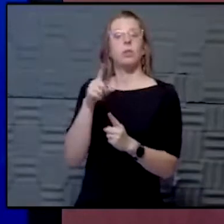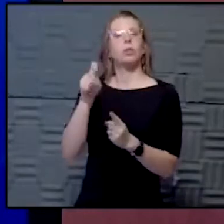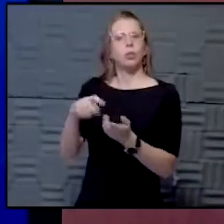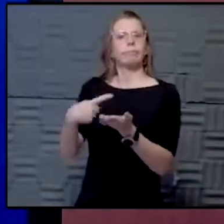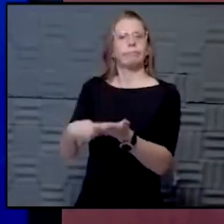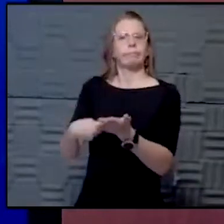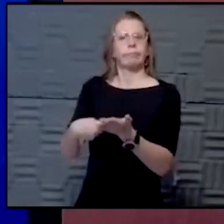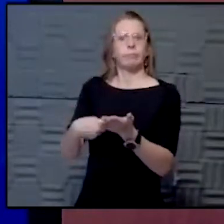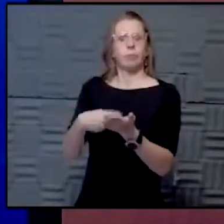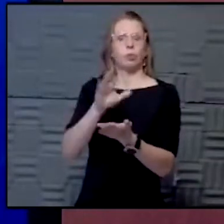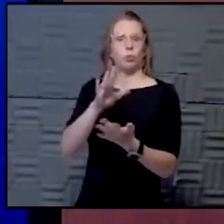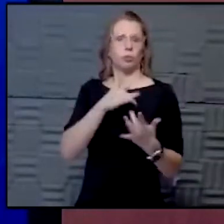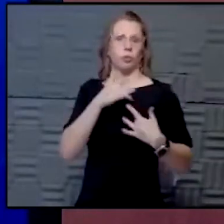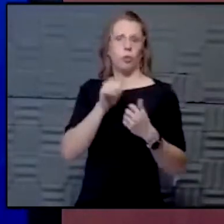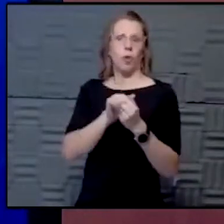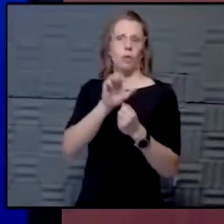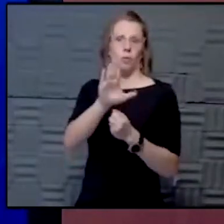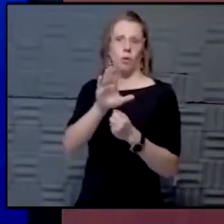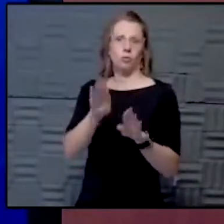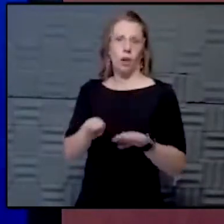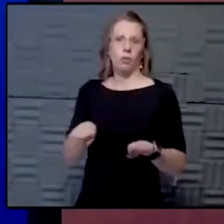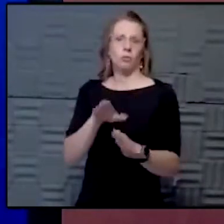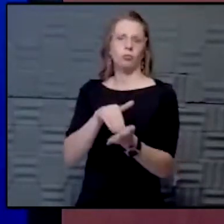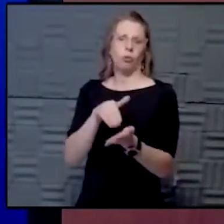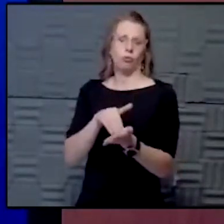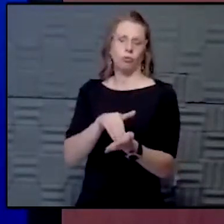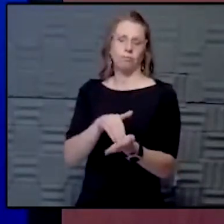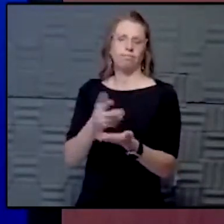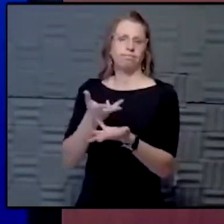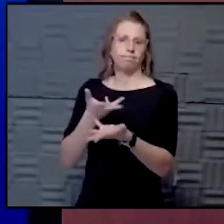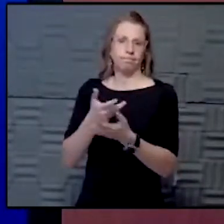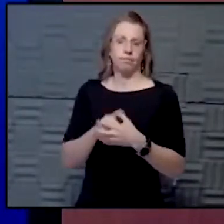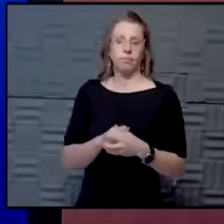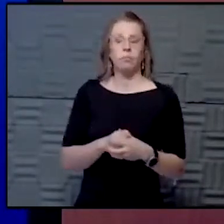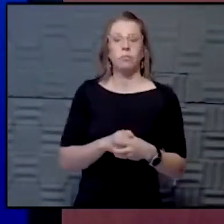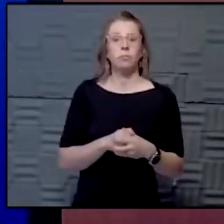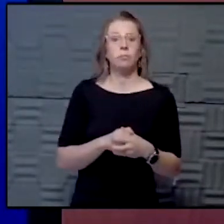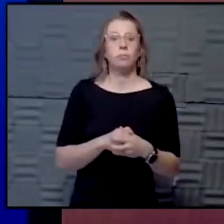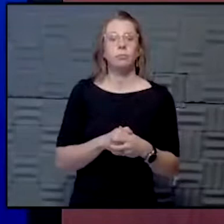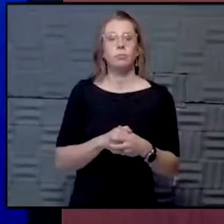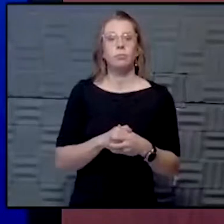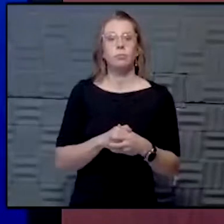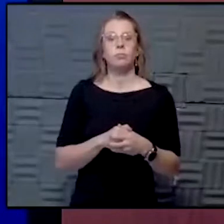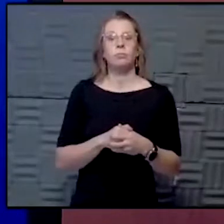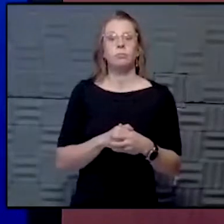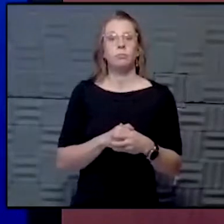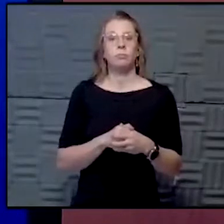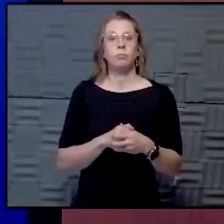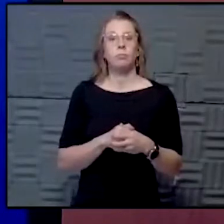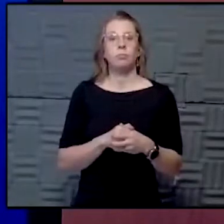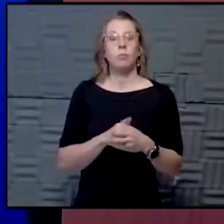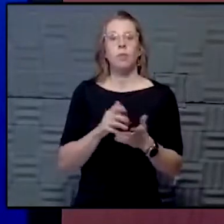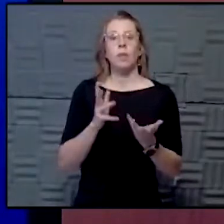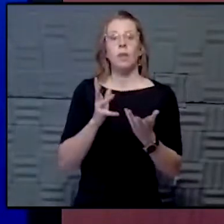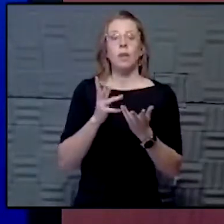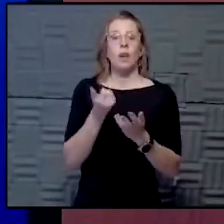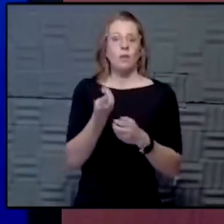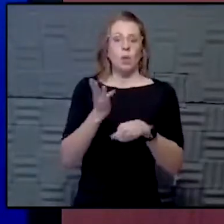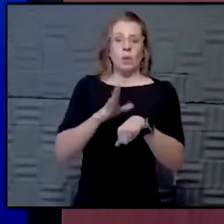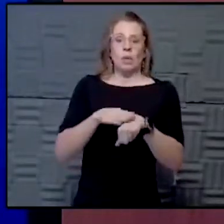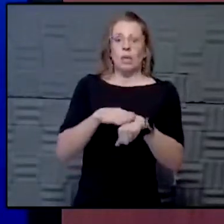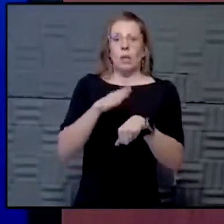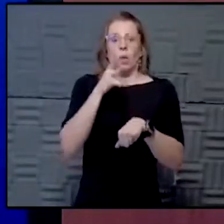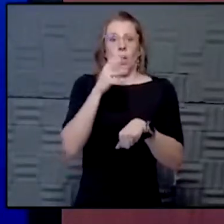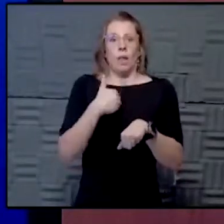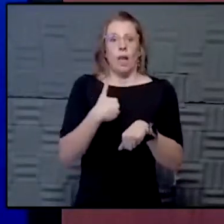those concerns with your pediatrician, of course. But the contraindications will be very, very few here. Really, the only one